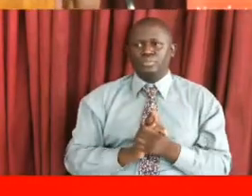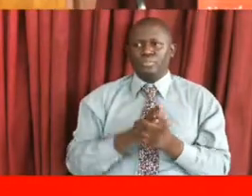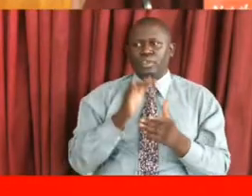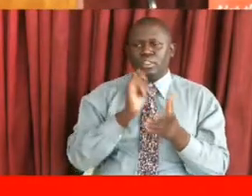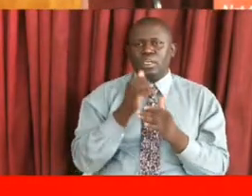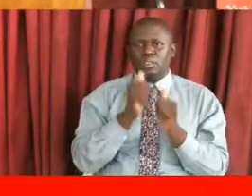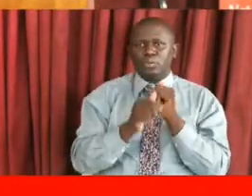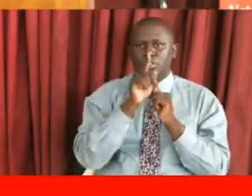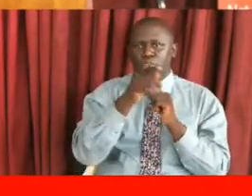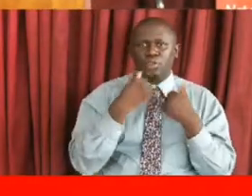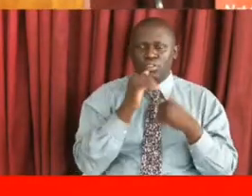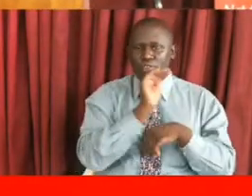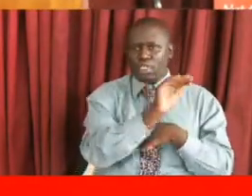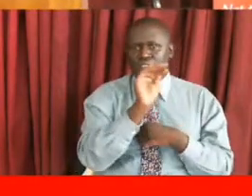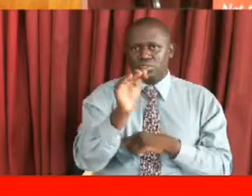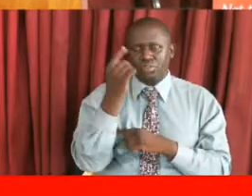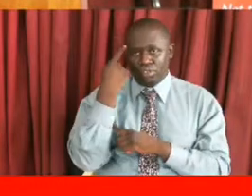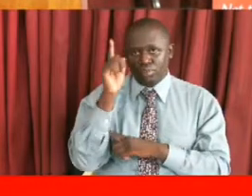that which you ask